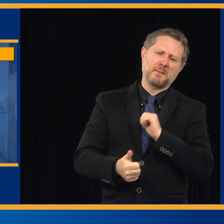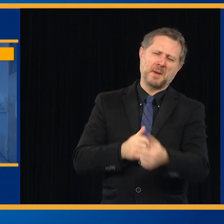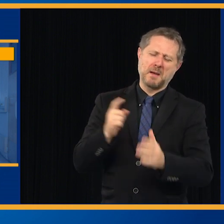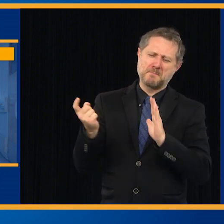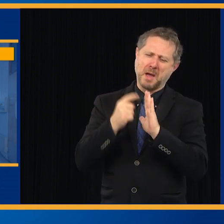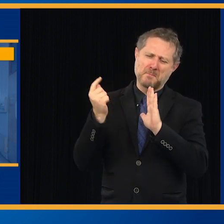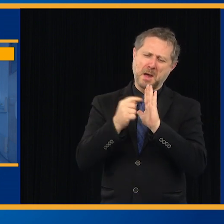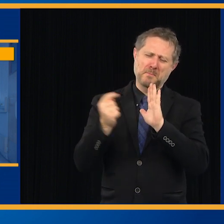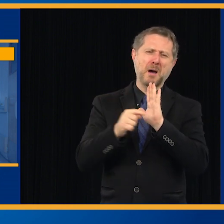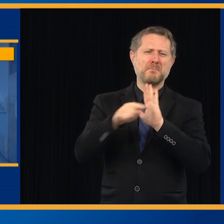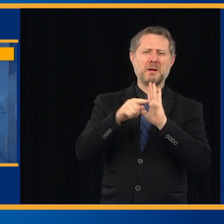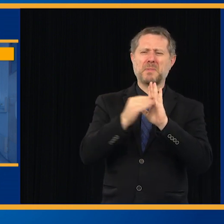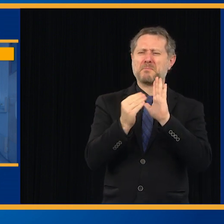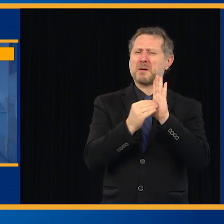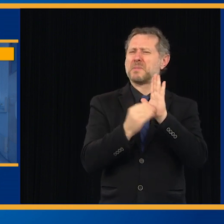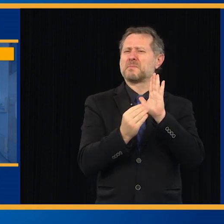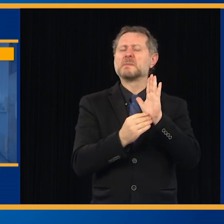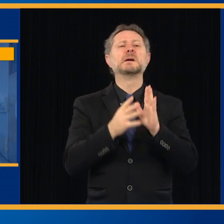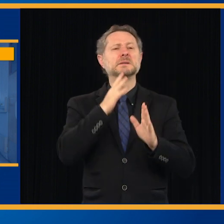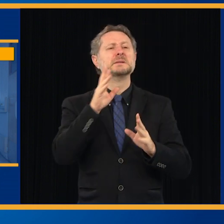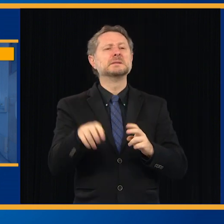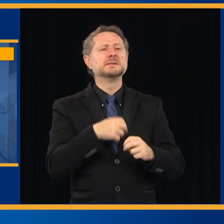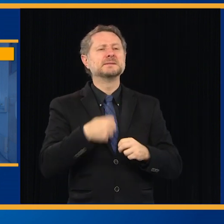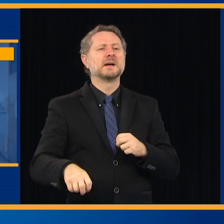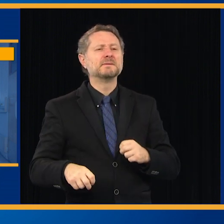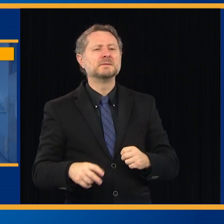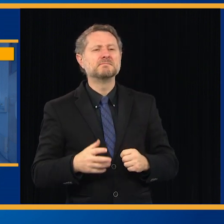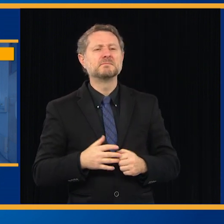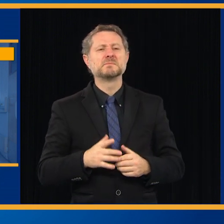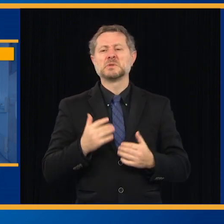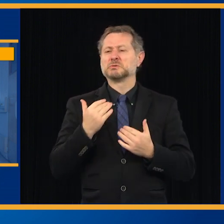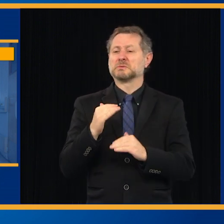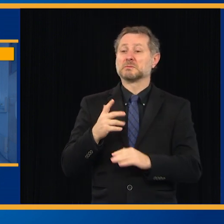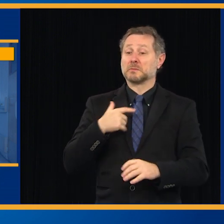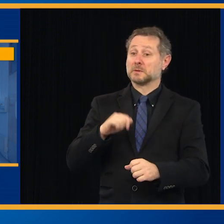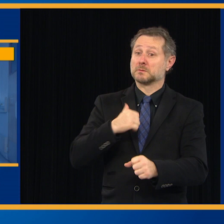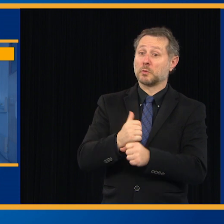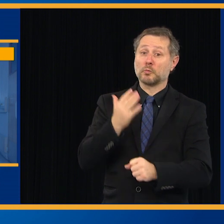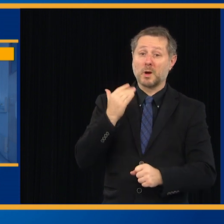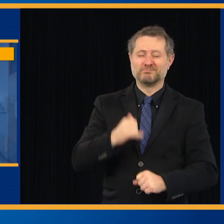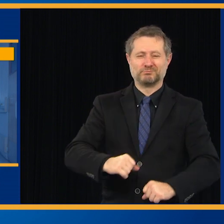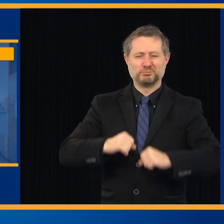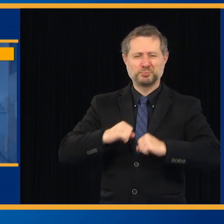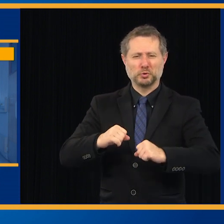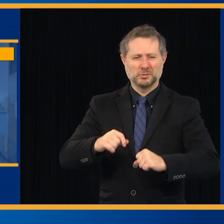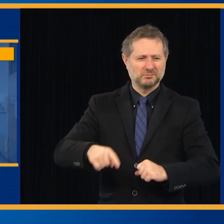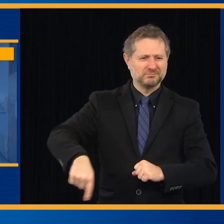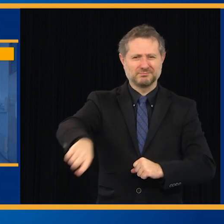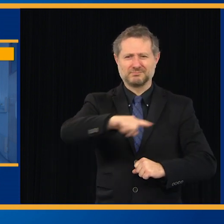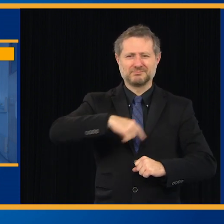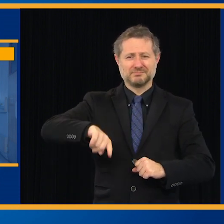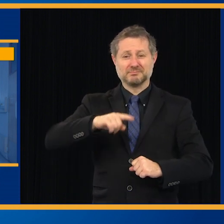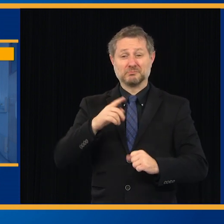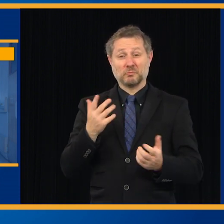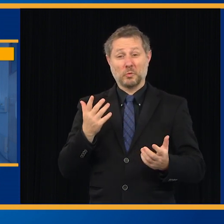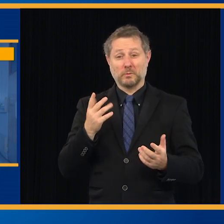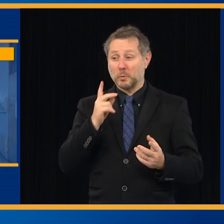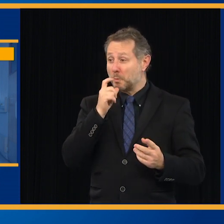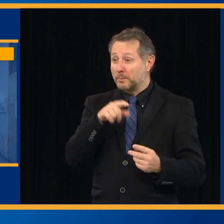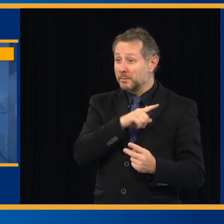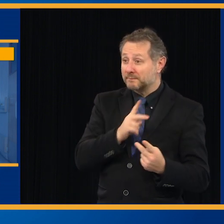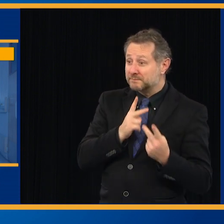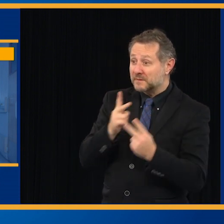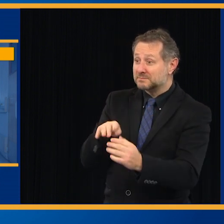difficult to implement, but we did for health reasons. Restricting visitation, except for